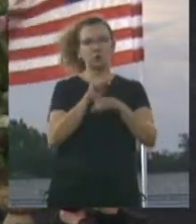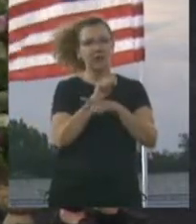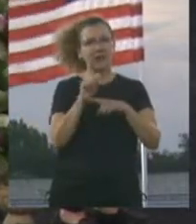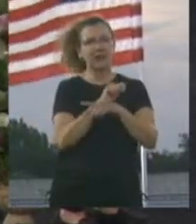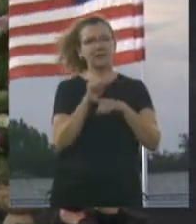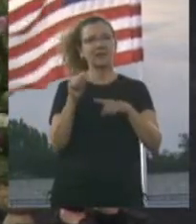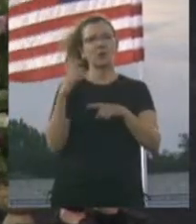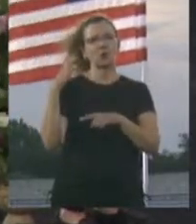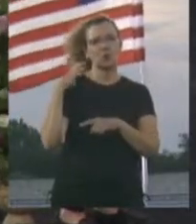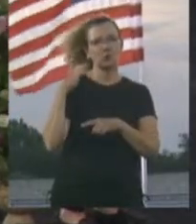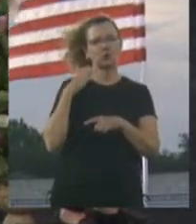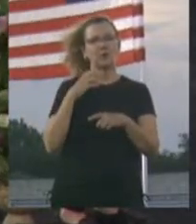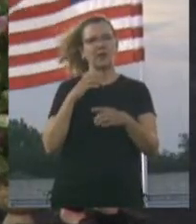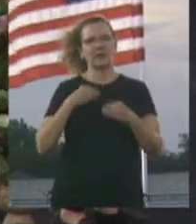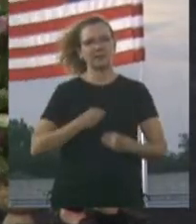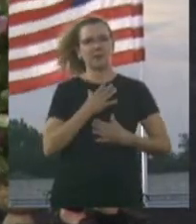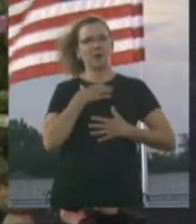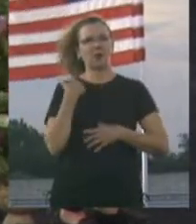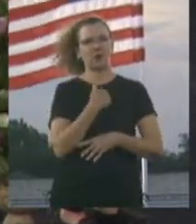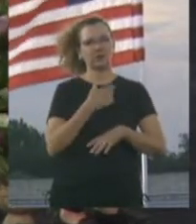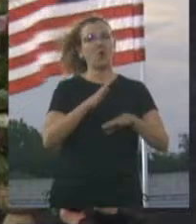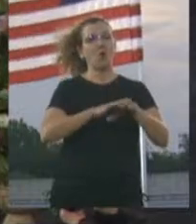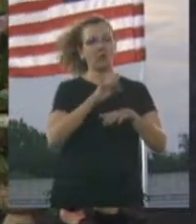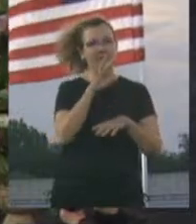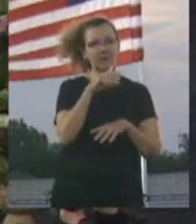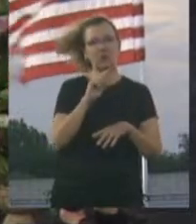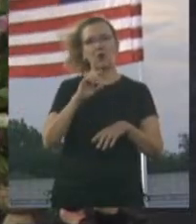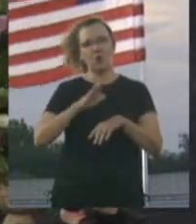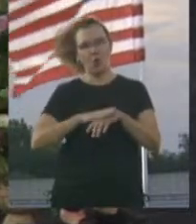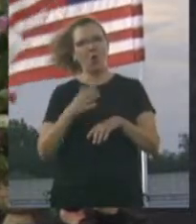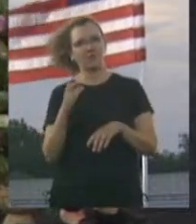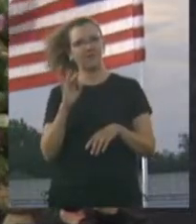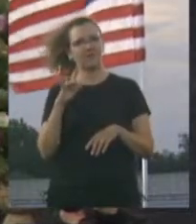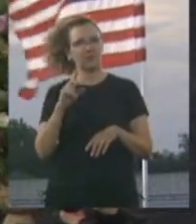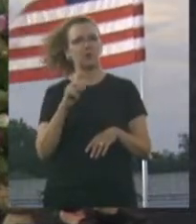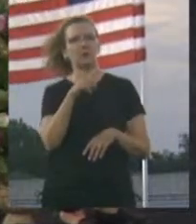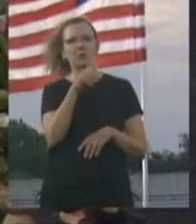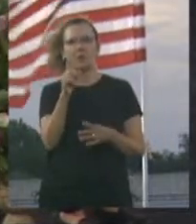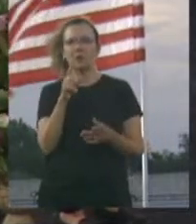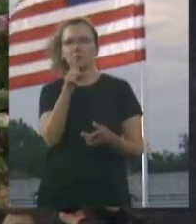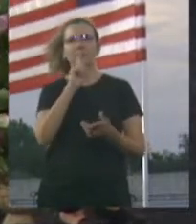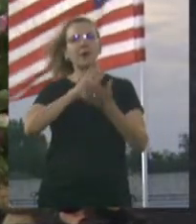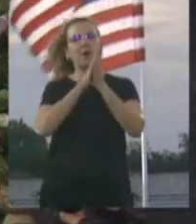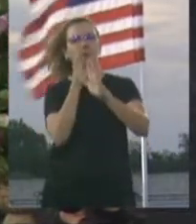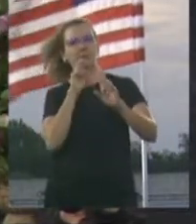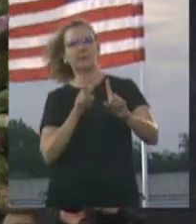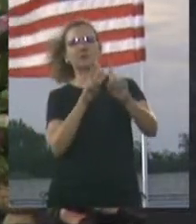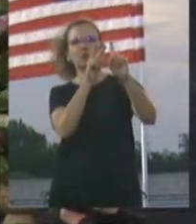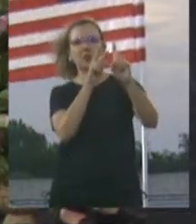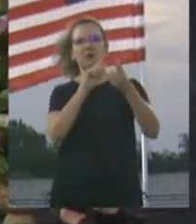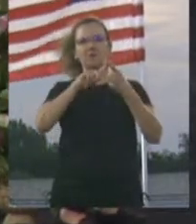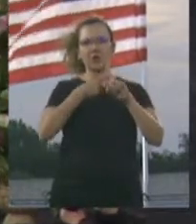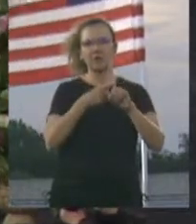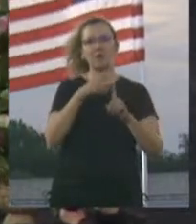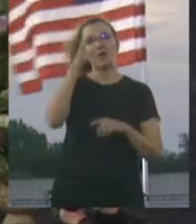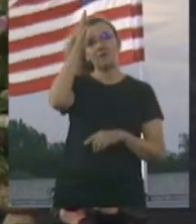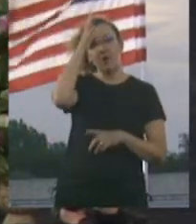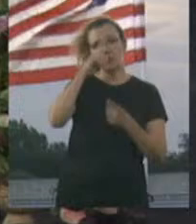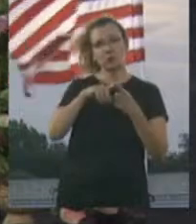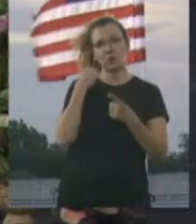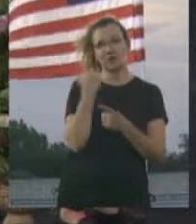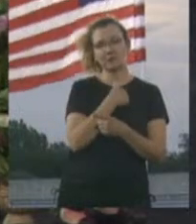and off the field. Each of you is more than just a coach, but a mentor, a friend, and have been a father and mother figure to many of